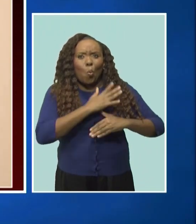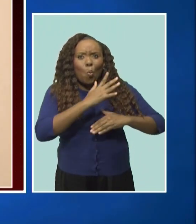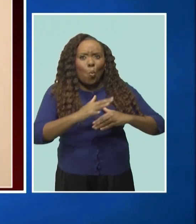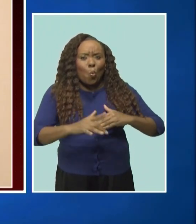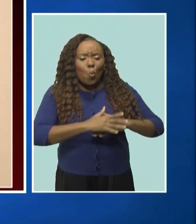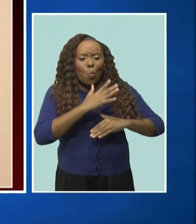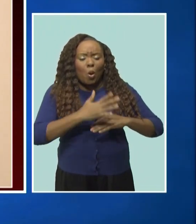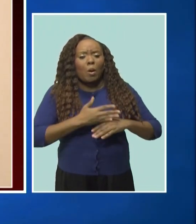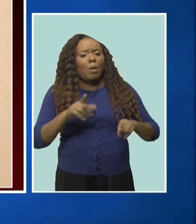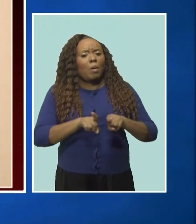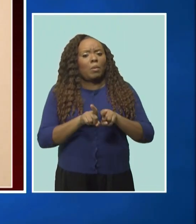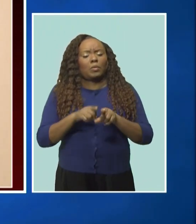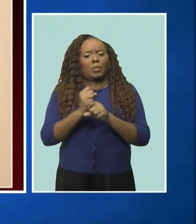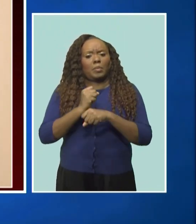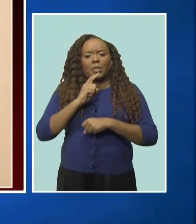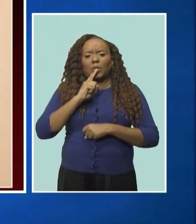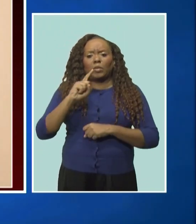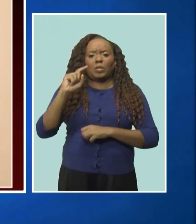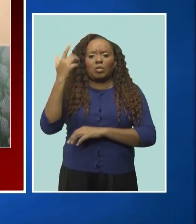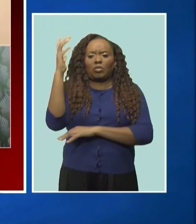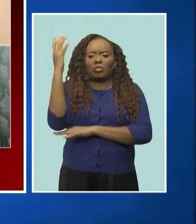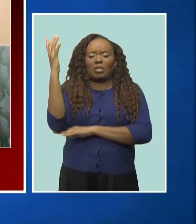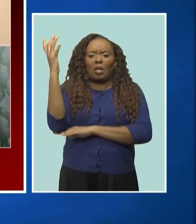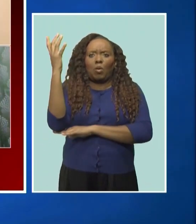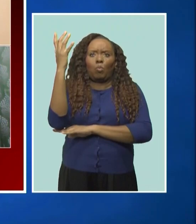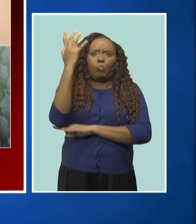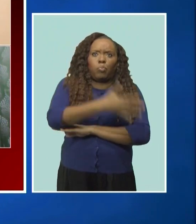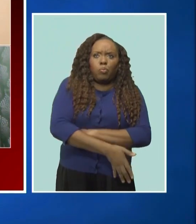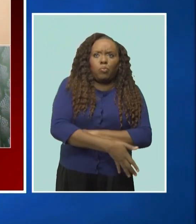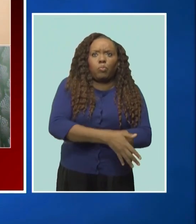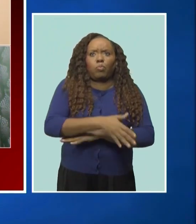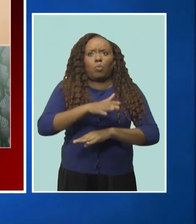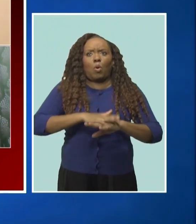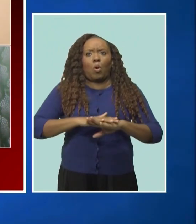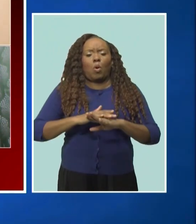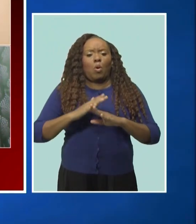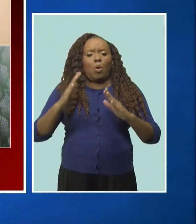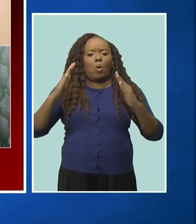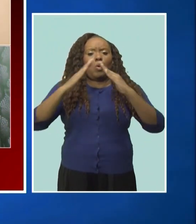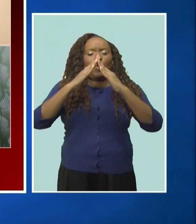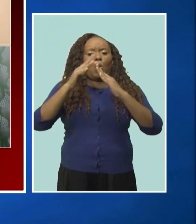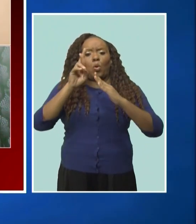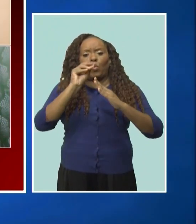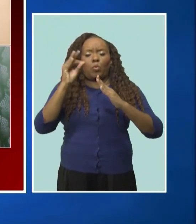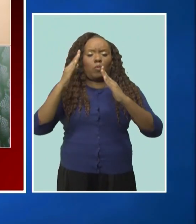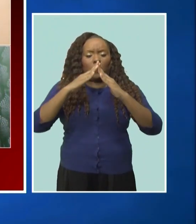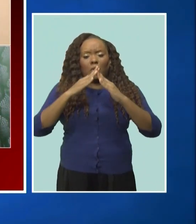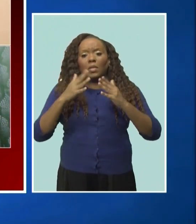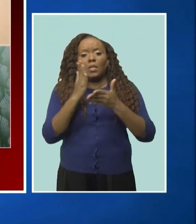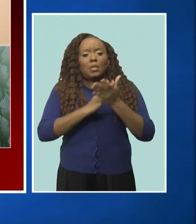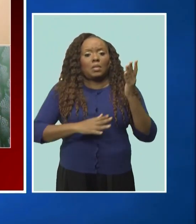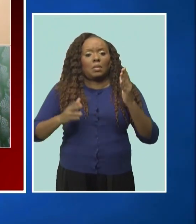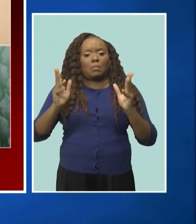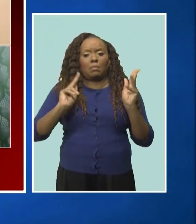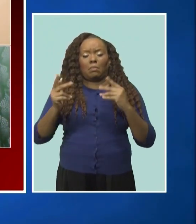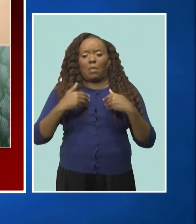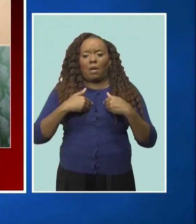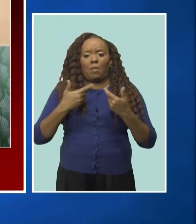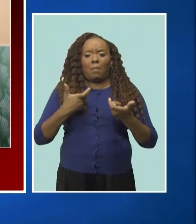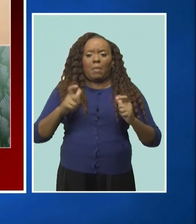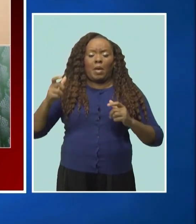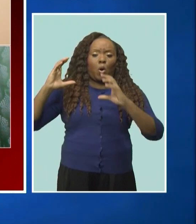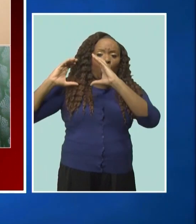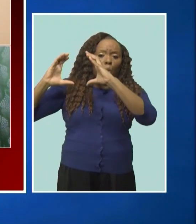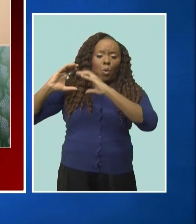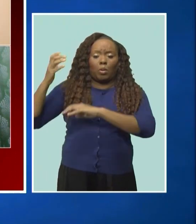and compromise the roof. Because you have some people that have the large breadfruit trees, the large coconut trees, and sometimes they fall